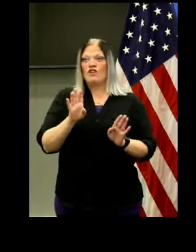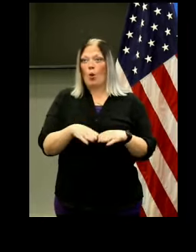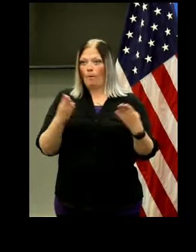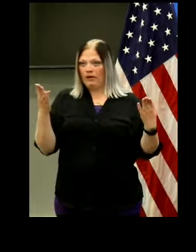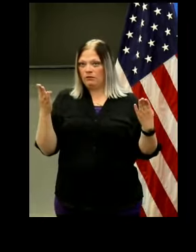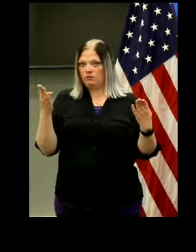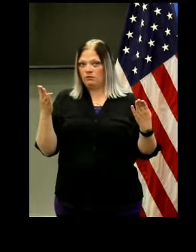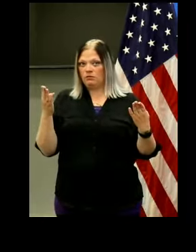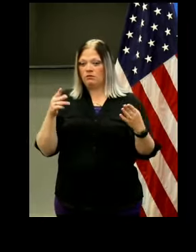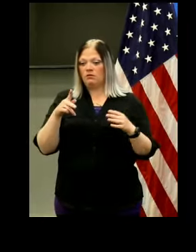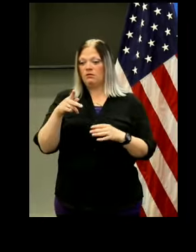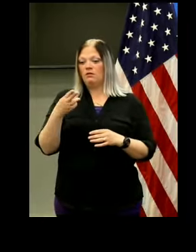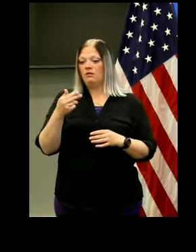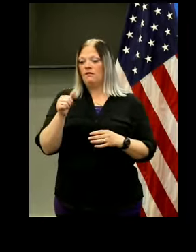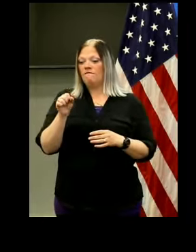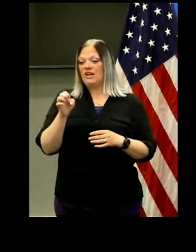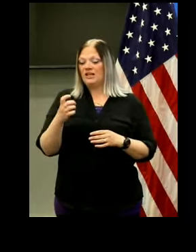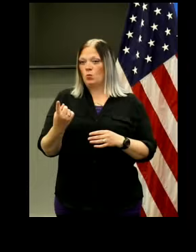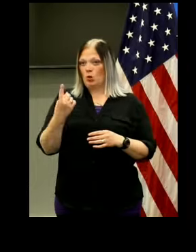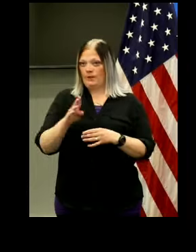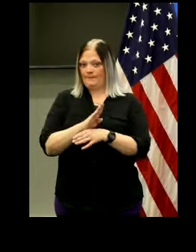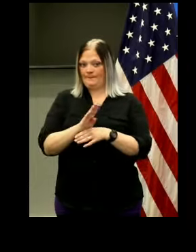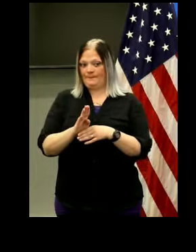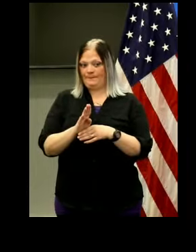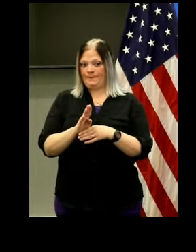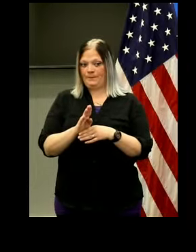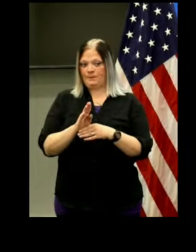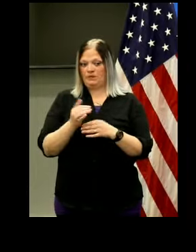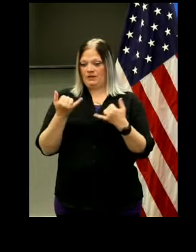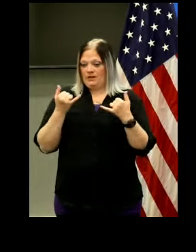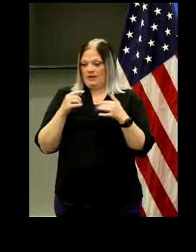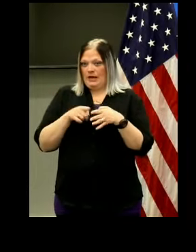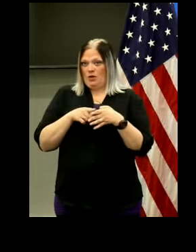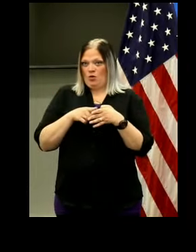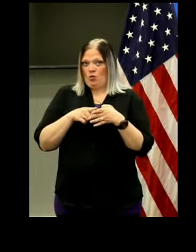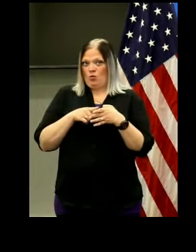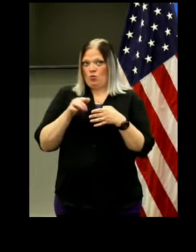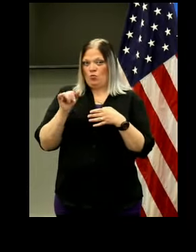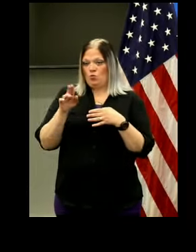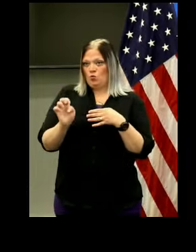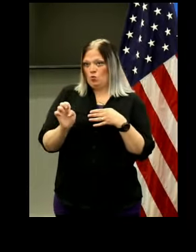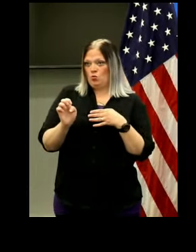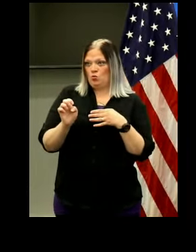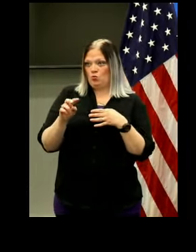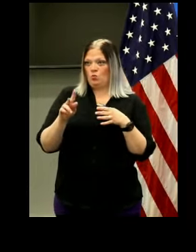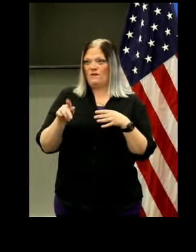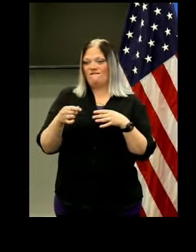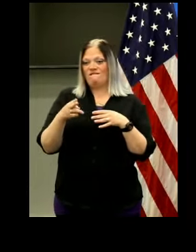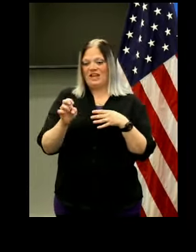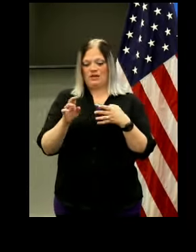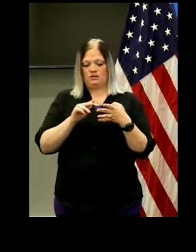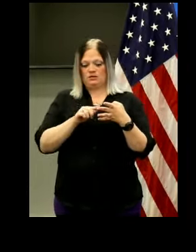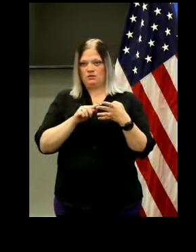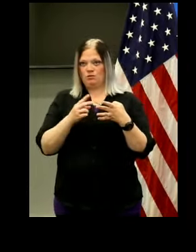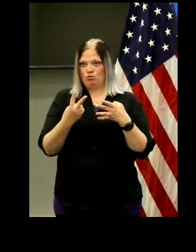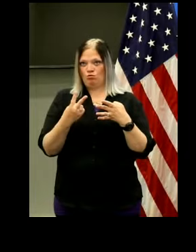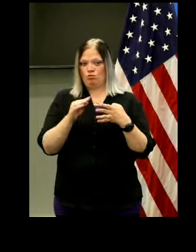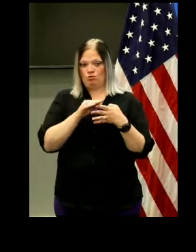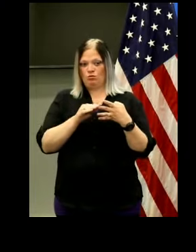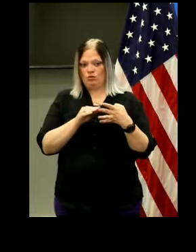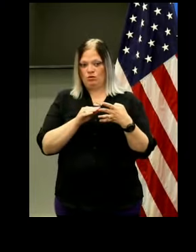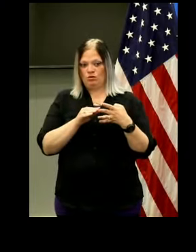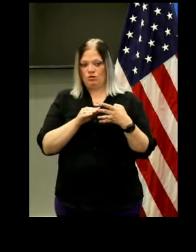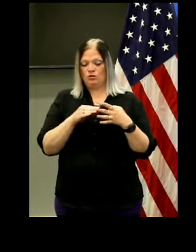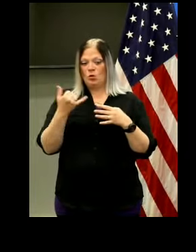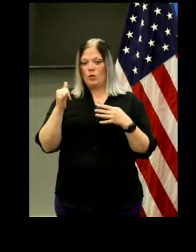with phase 1 of businesses, and then in the beginning of June, we had phase 2 businesses opening. The yellow